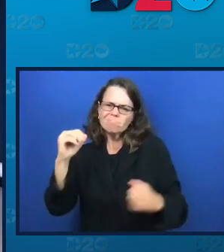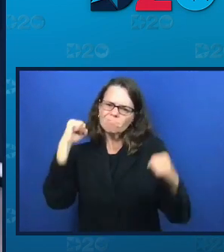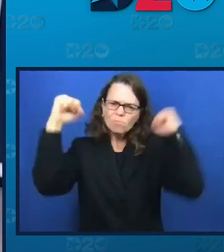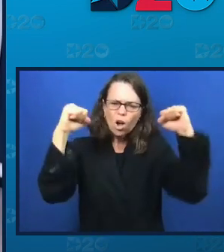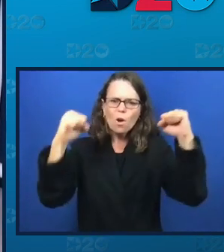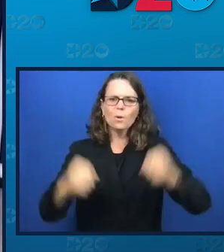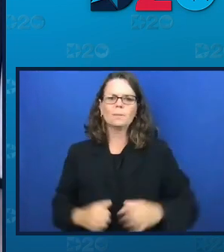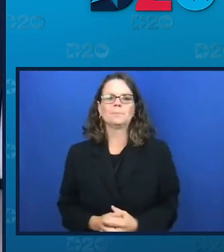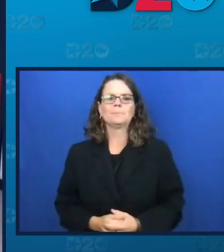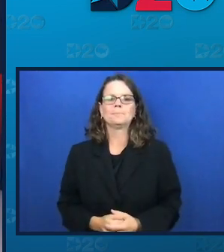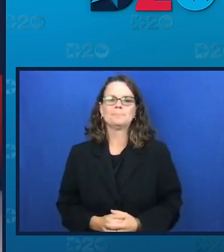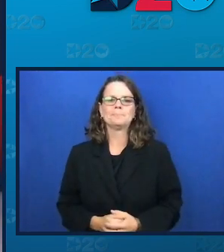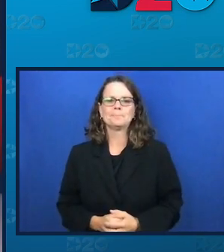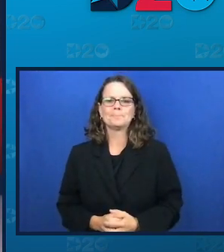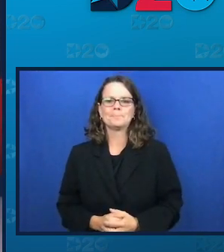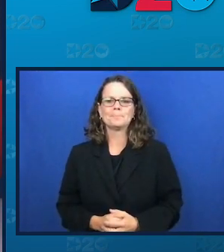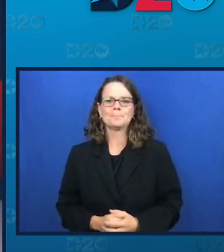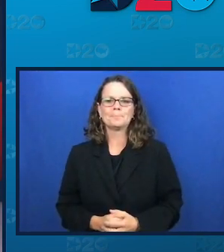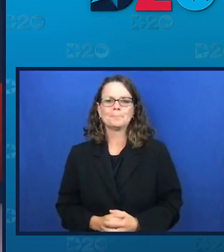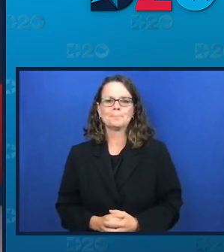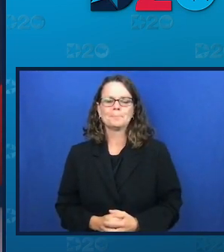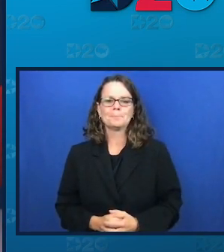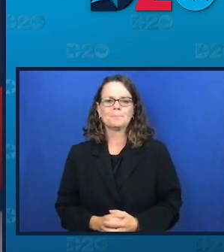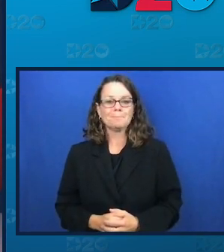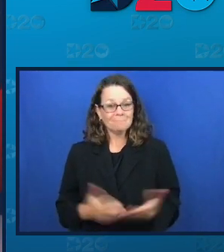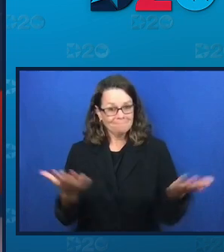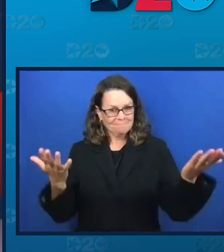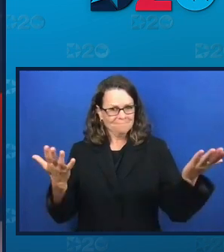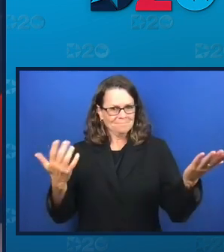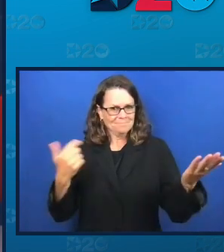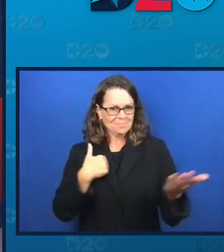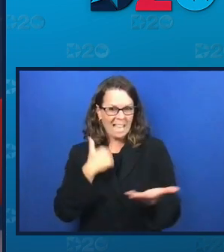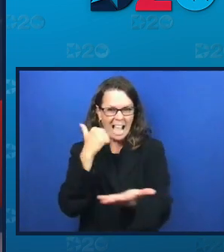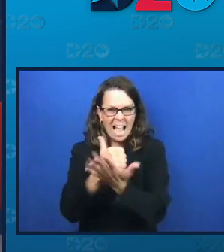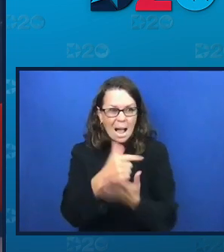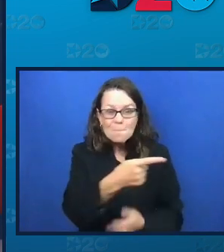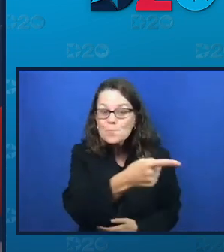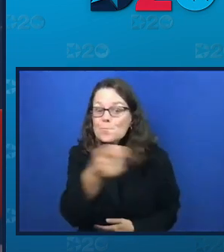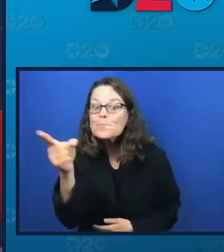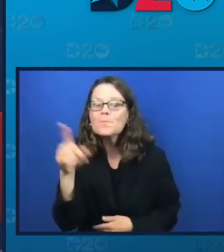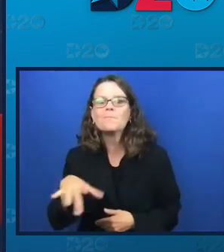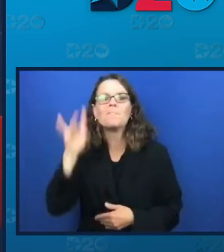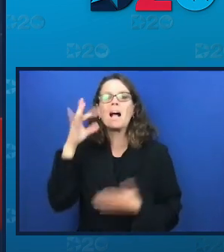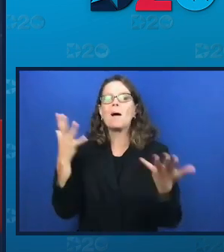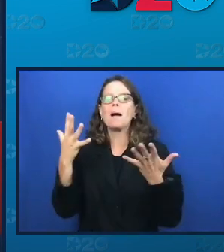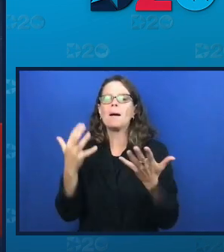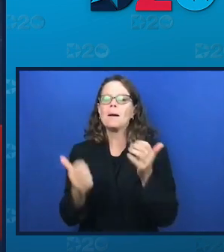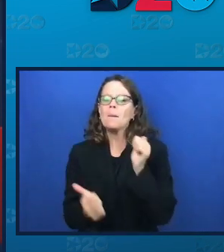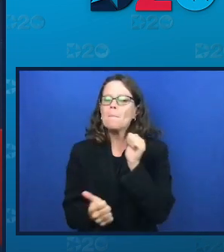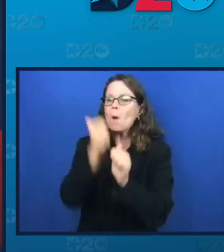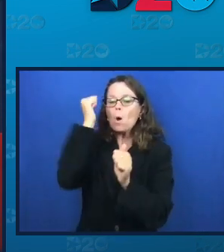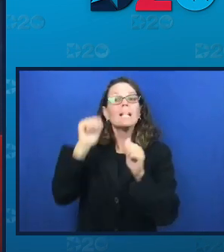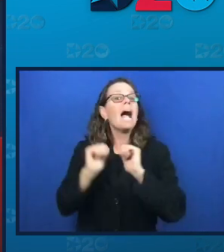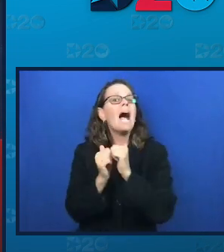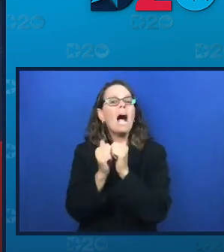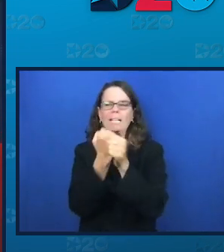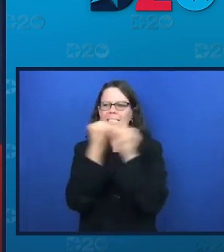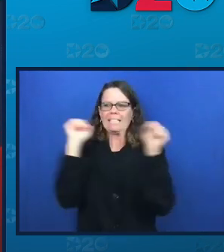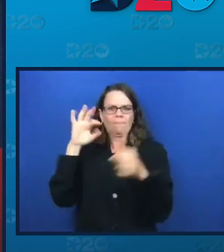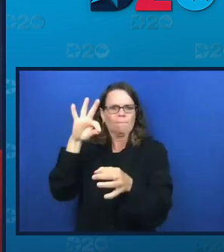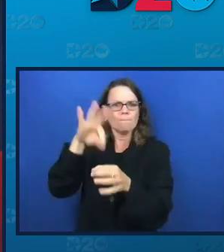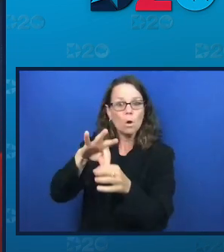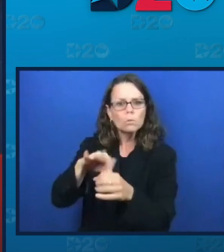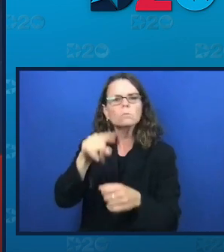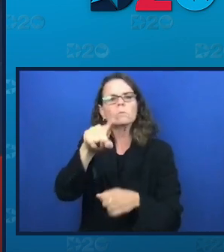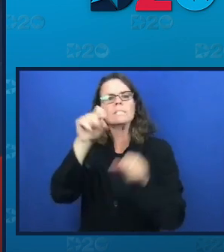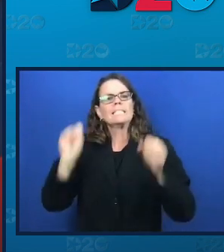We can help you find the best and safest way to vote in your state. Simply text VOTE to 30330 to learn